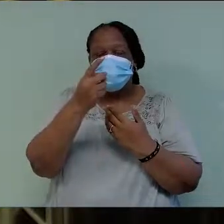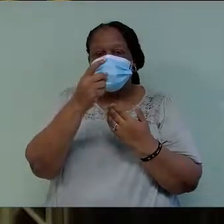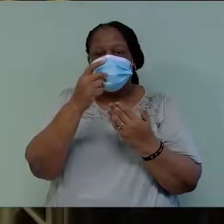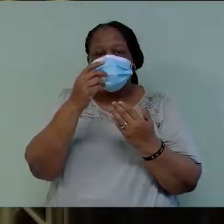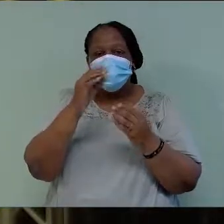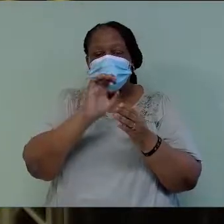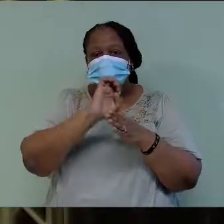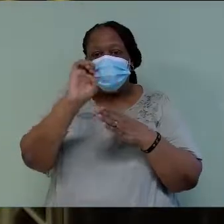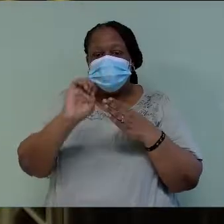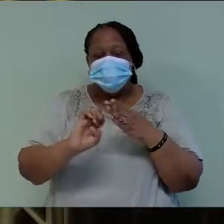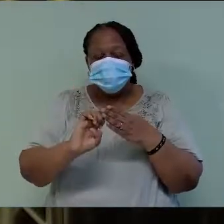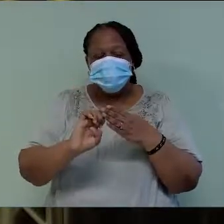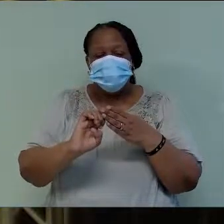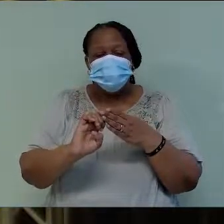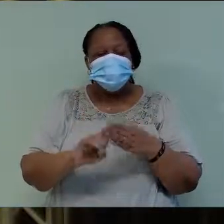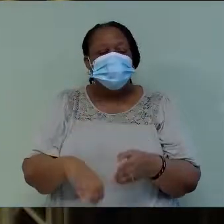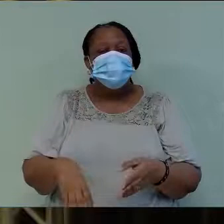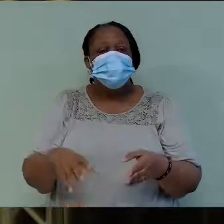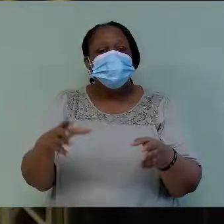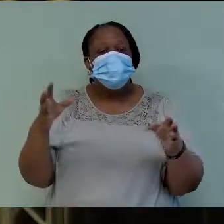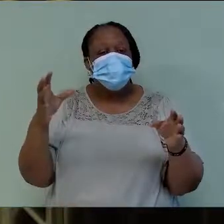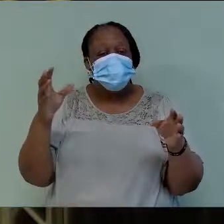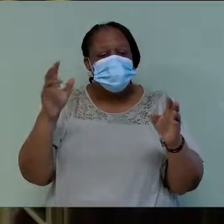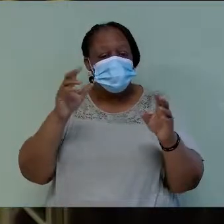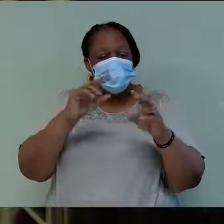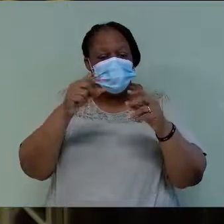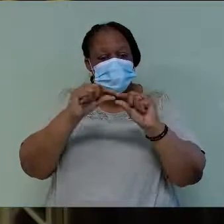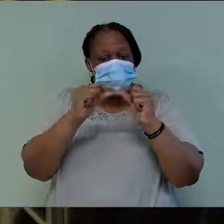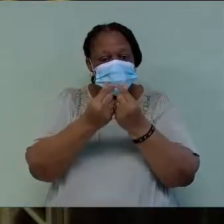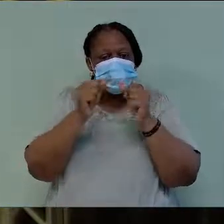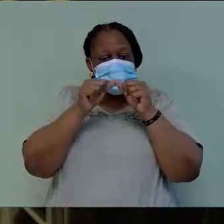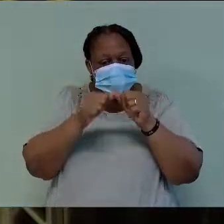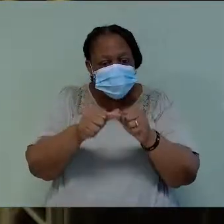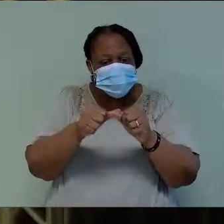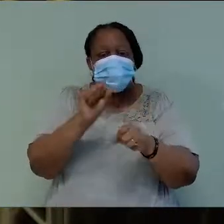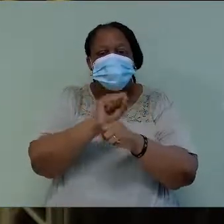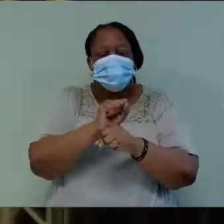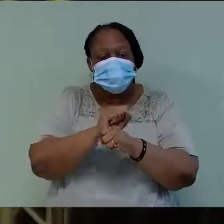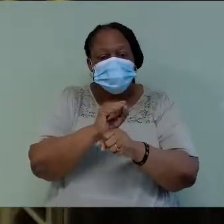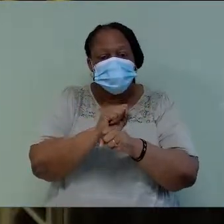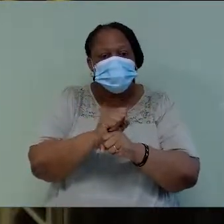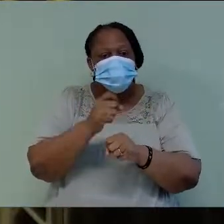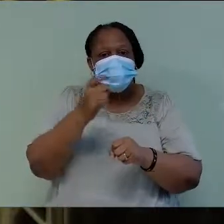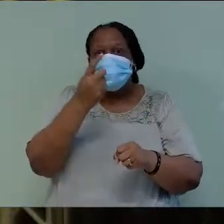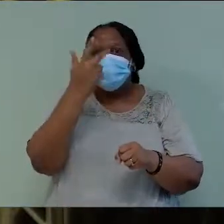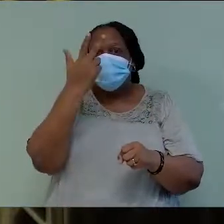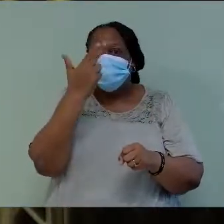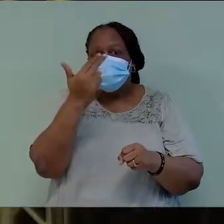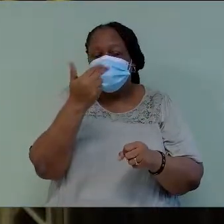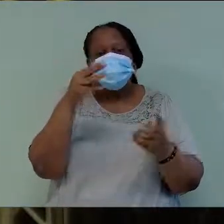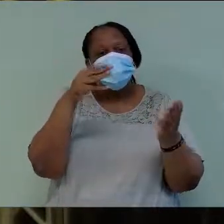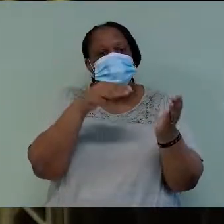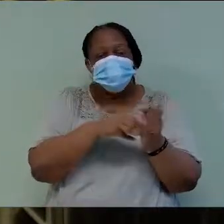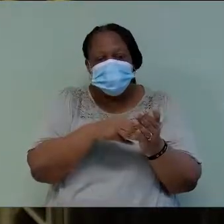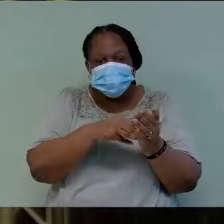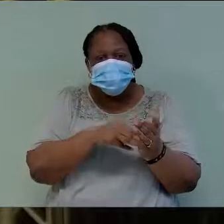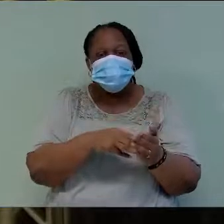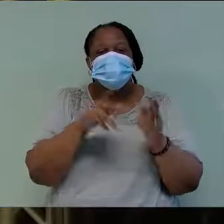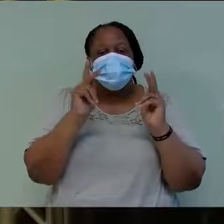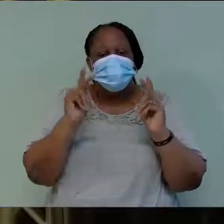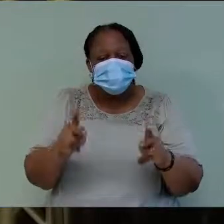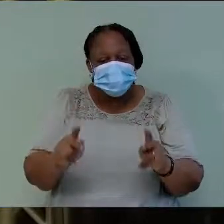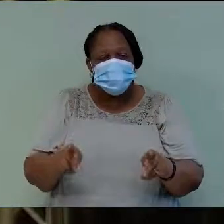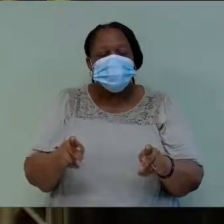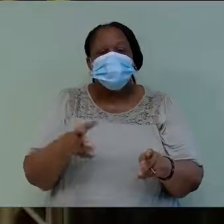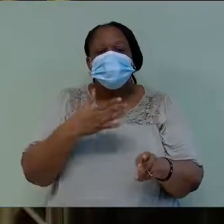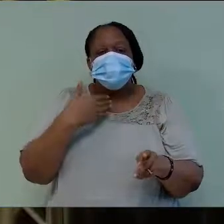process over 1,300 applications. As I speak, there are staff members working from home